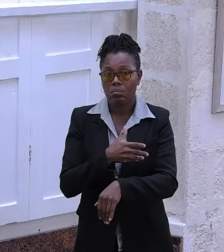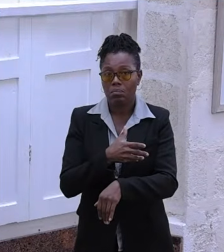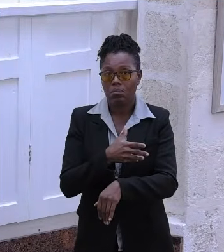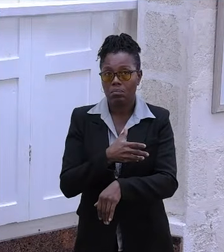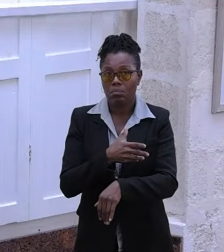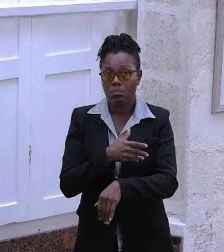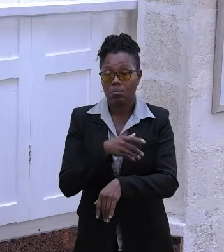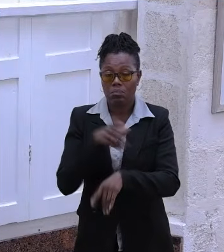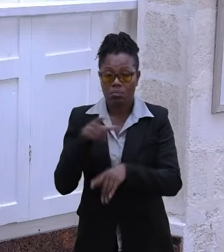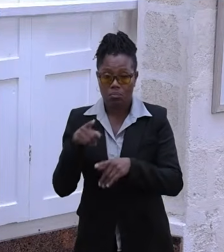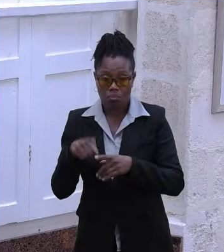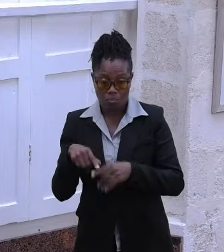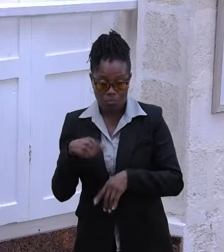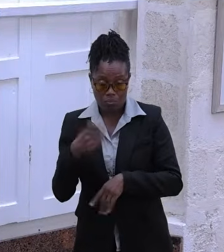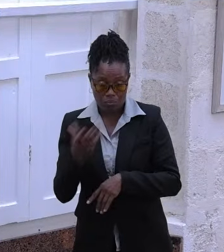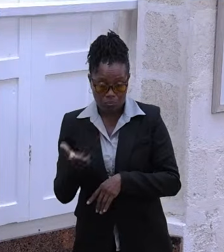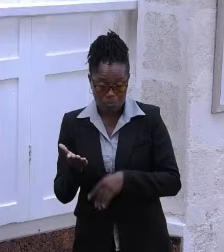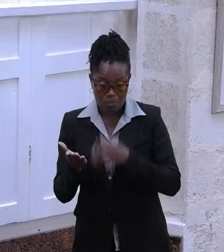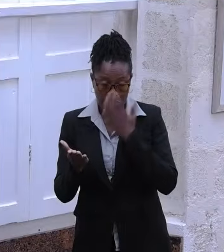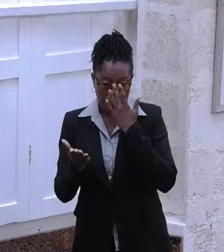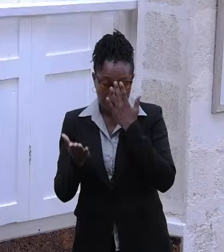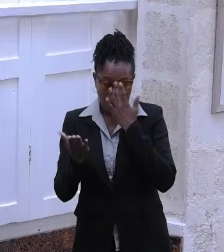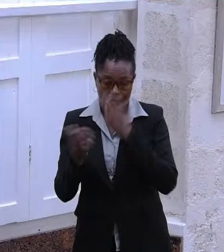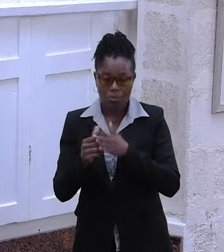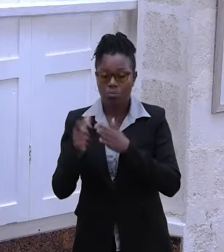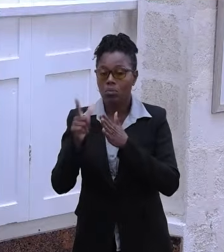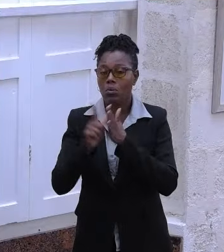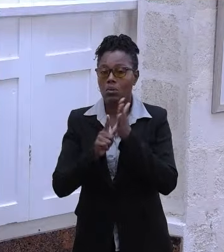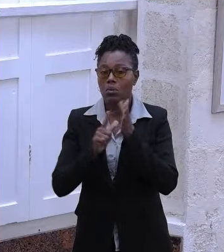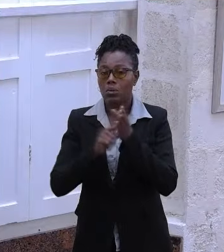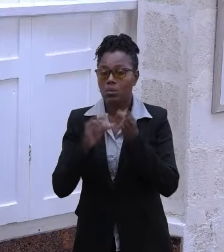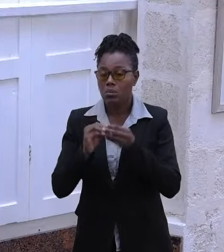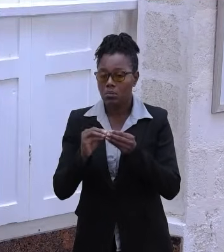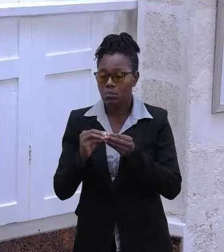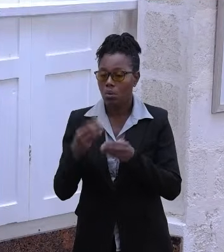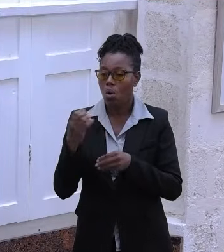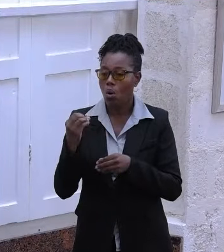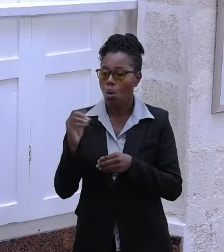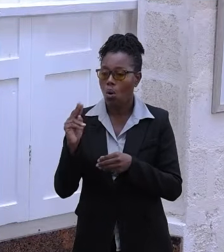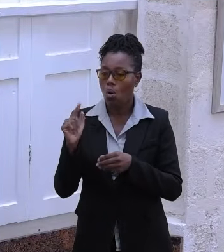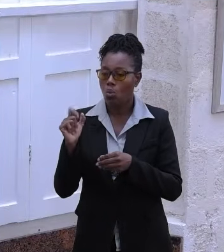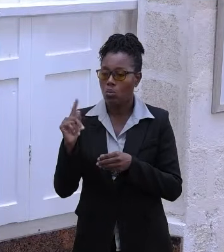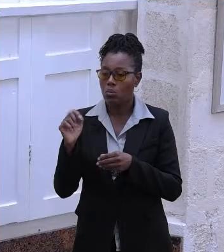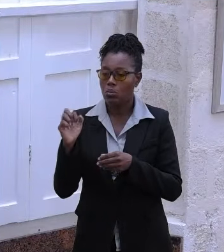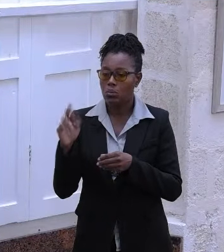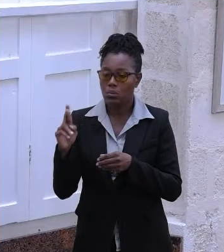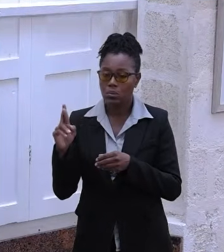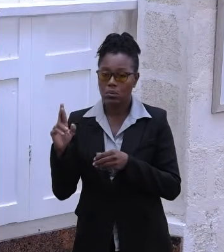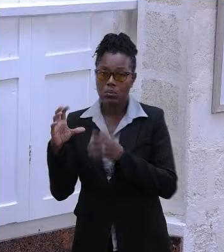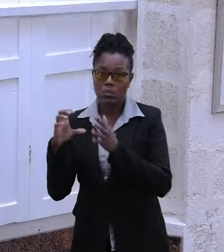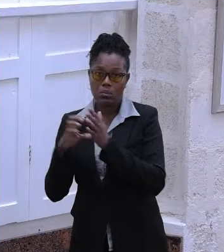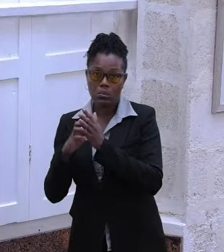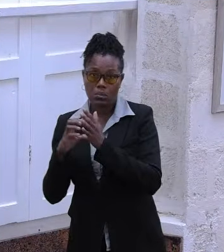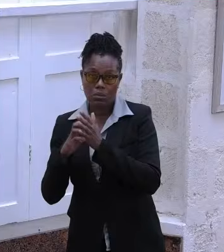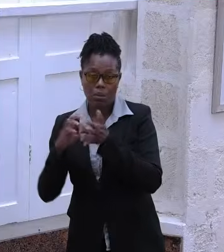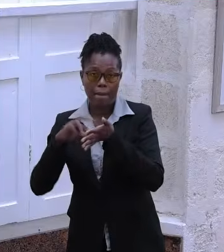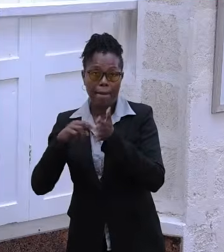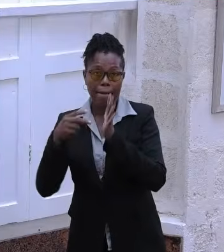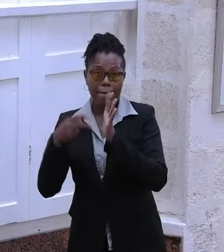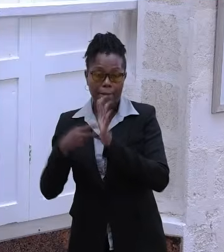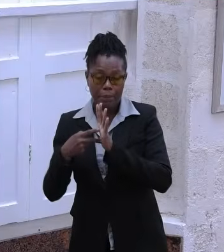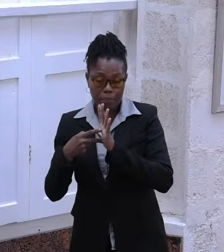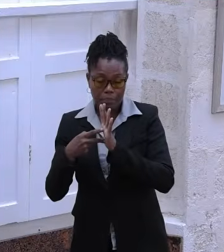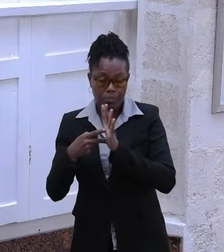an ouster. It contained what in law is called an ouster clause, a clause that sought